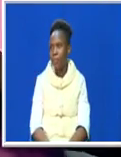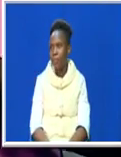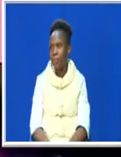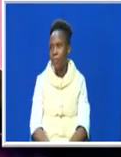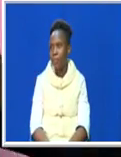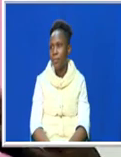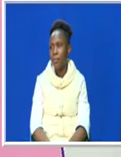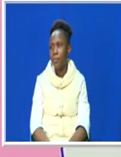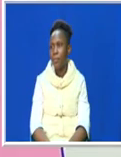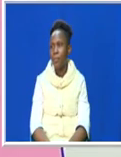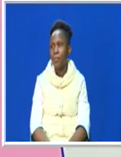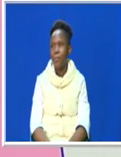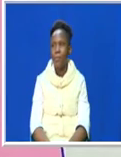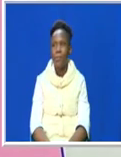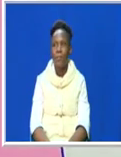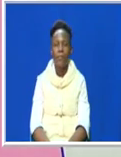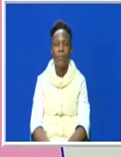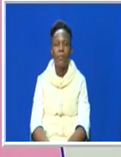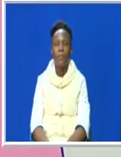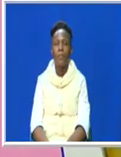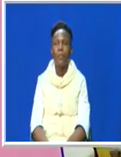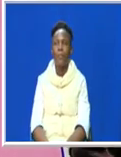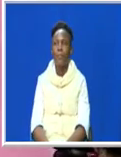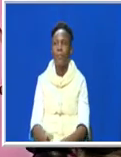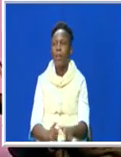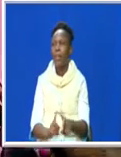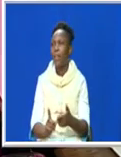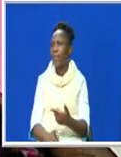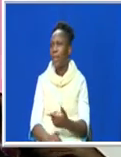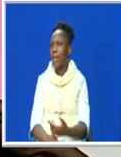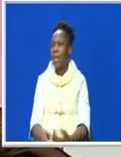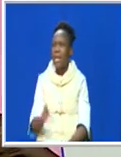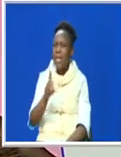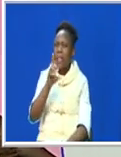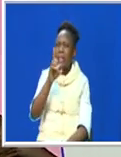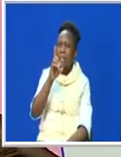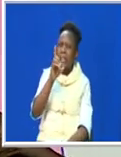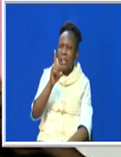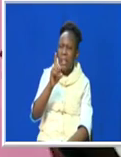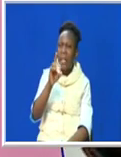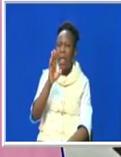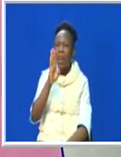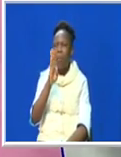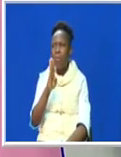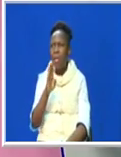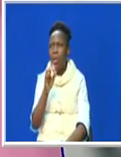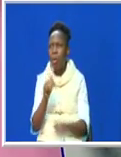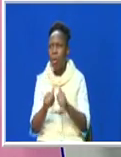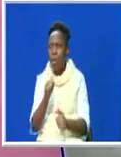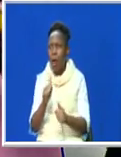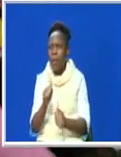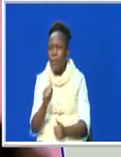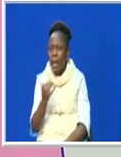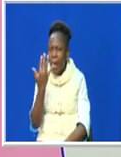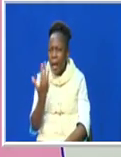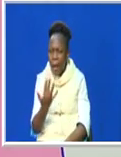Then I'm left with strip D and B. One is green,